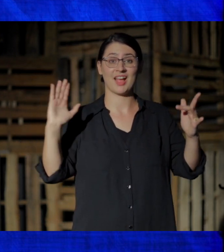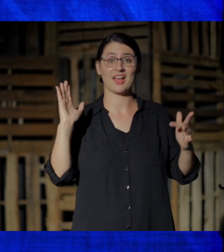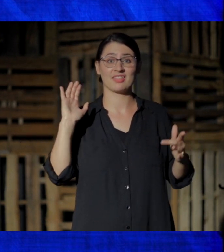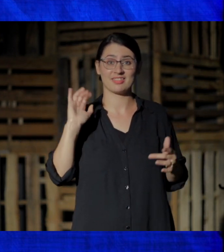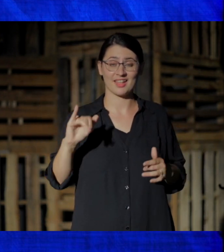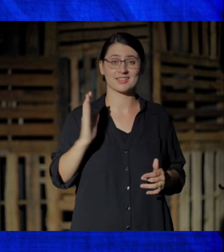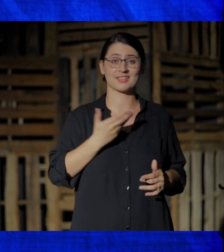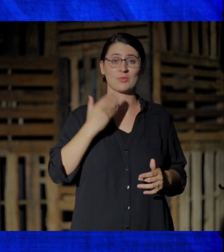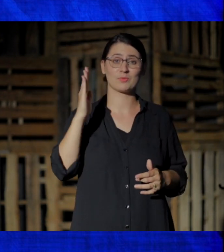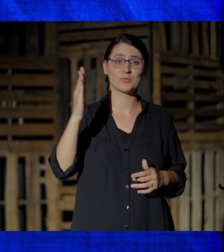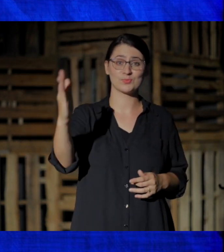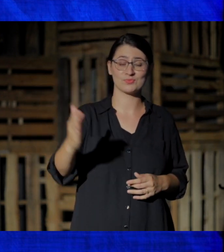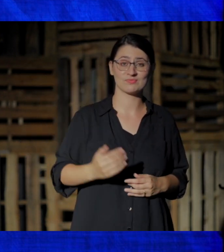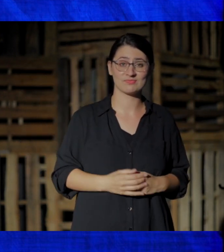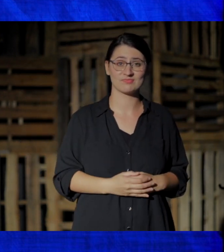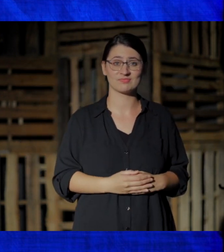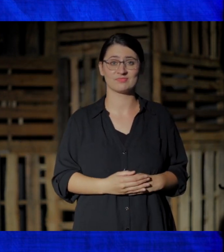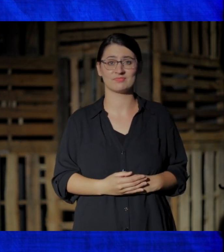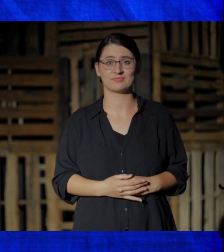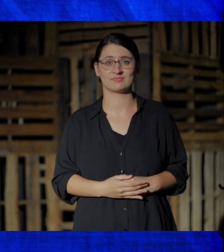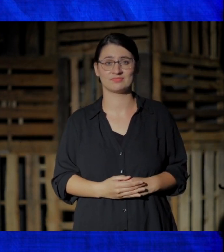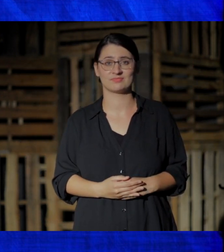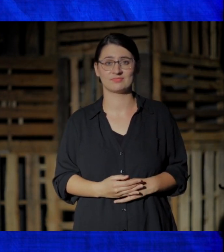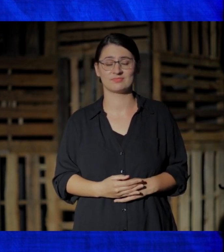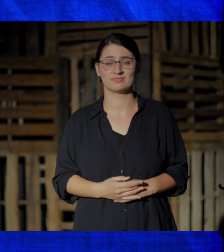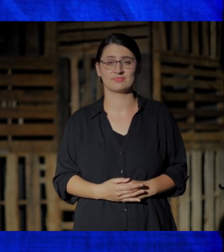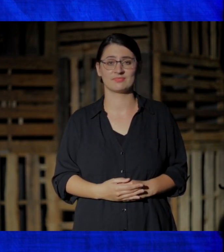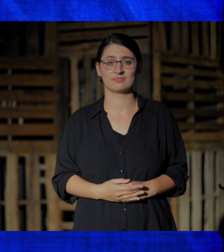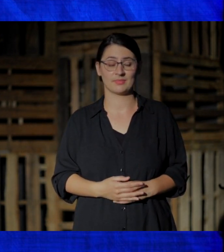And those who are dead will rise first.